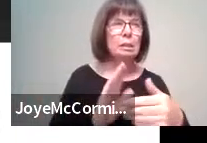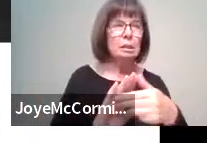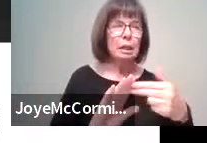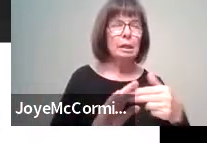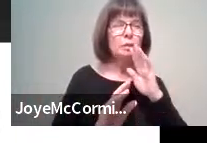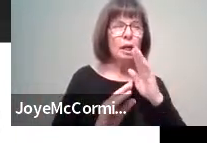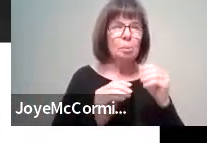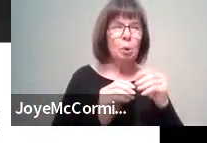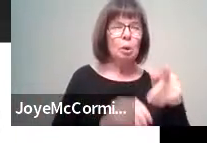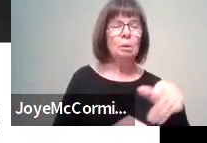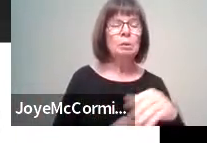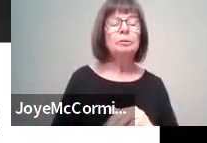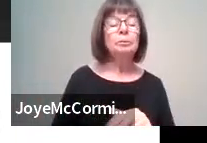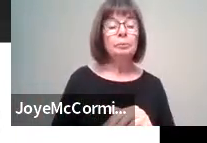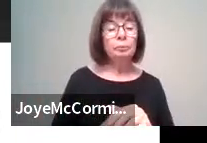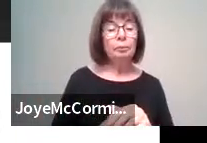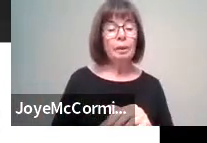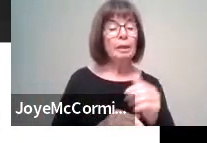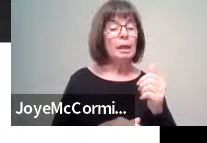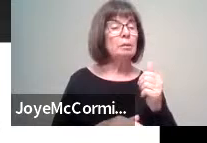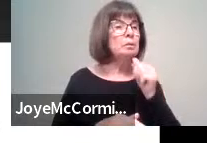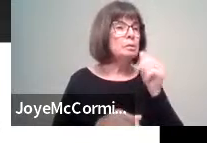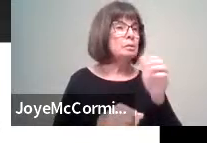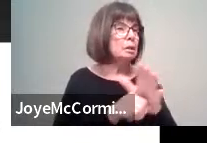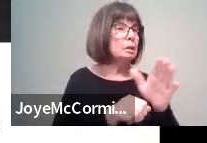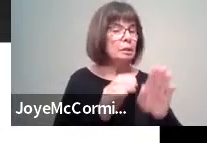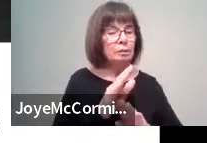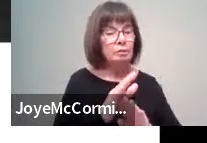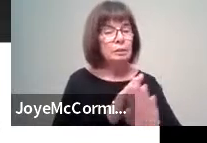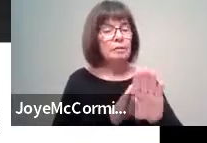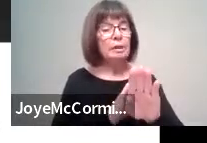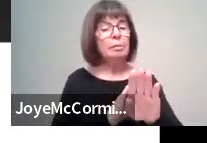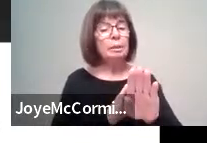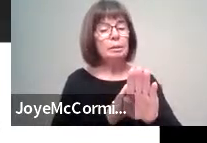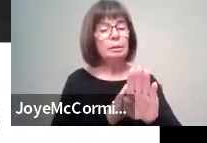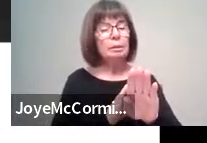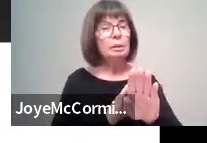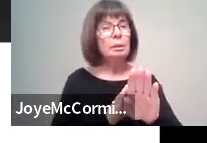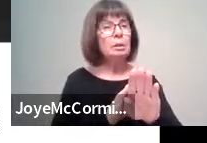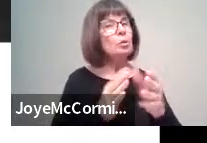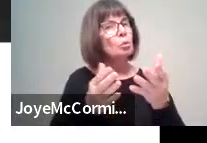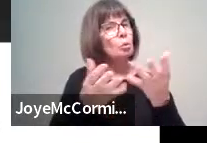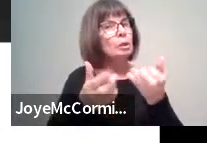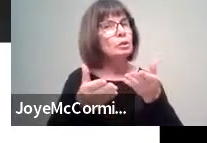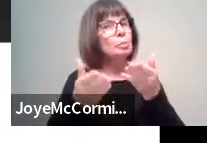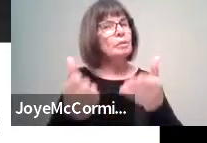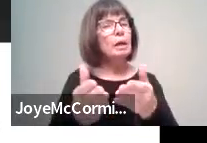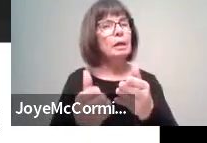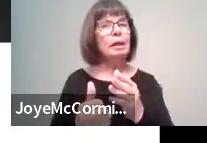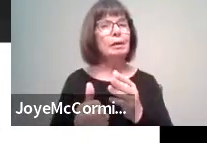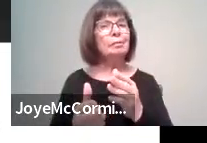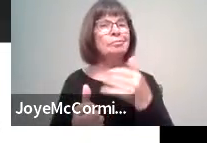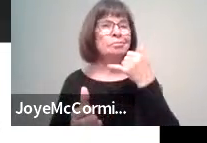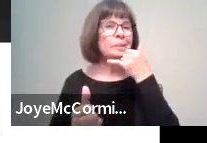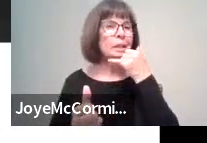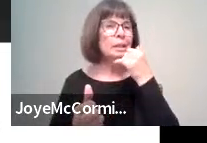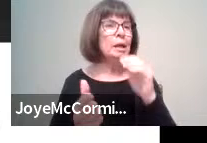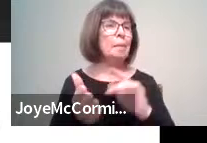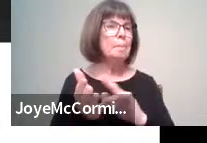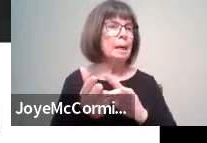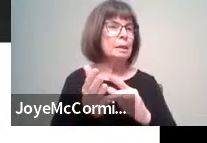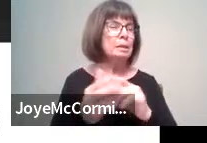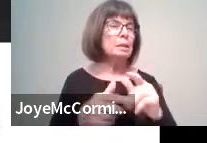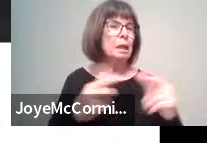after this. And then under development also, we're trying to see if we can also provide a telemedicine line through our public health department.